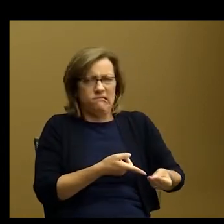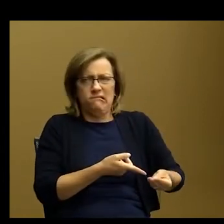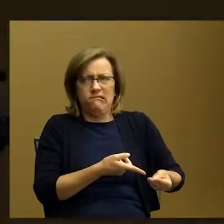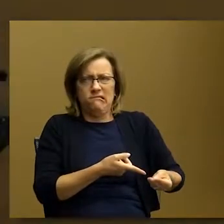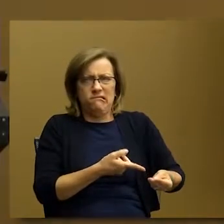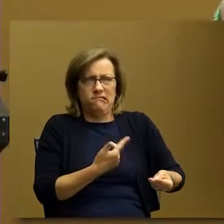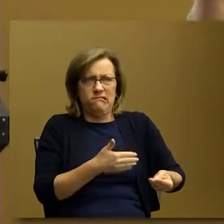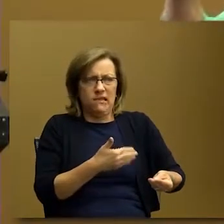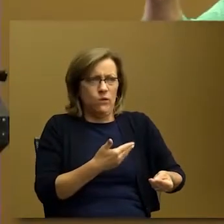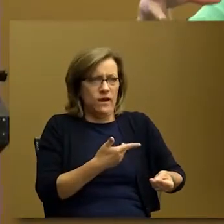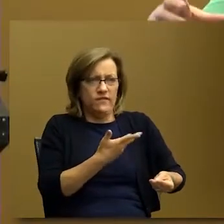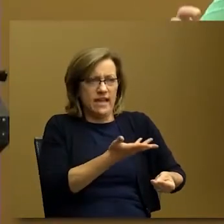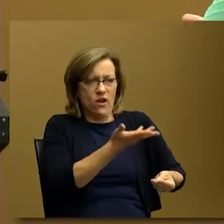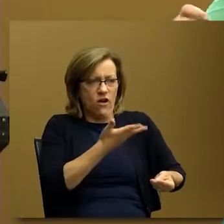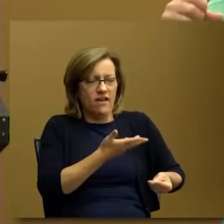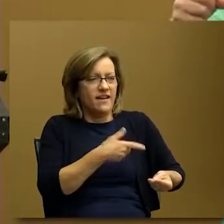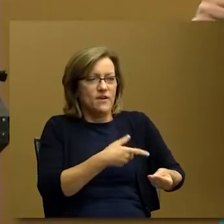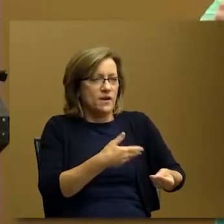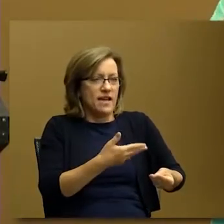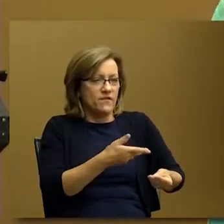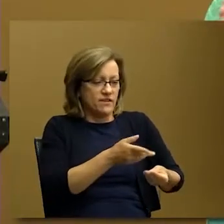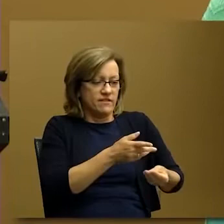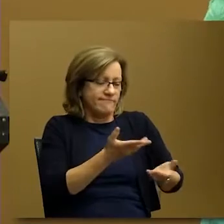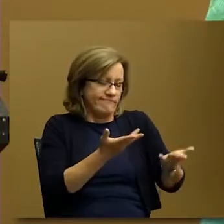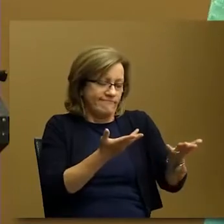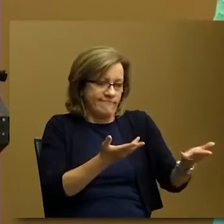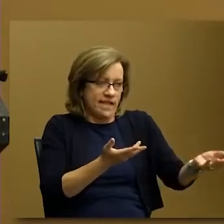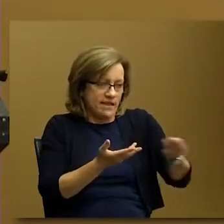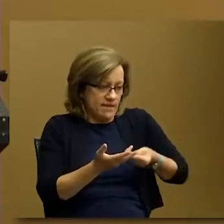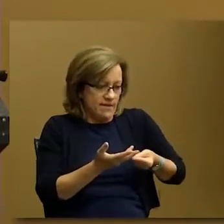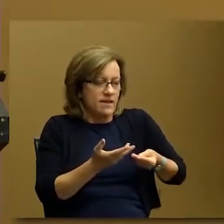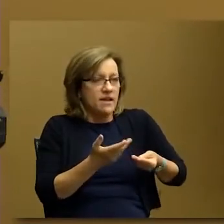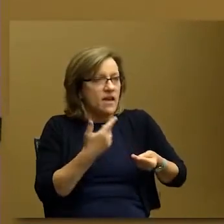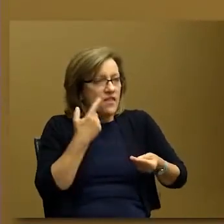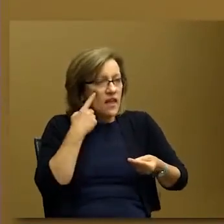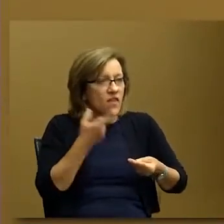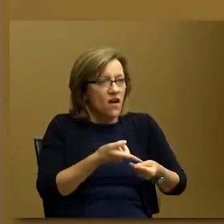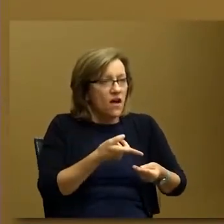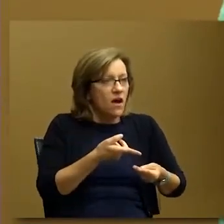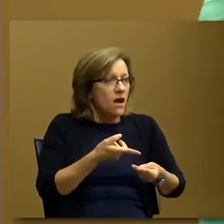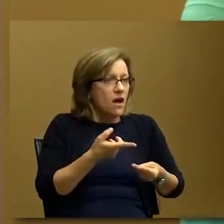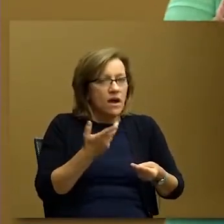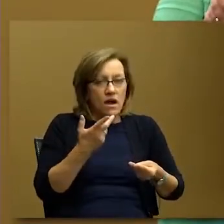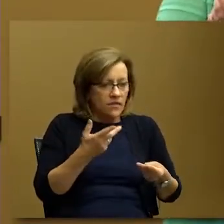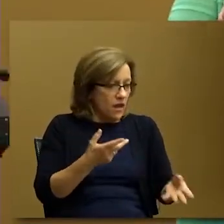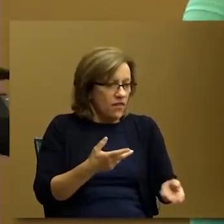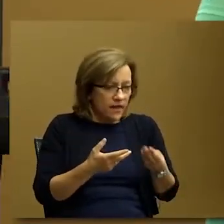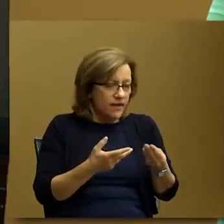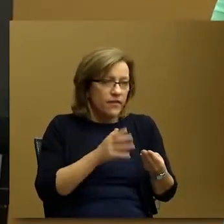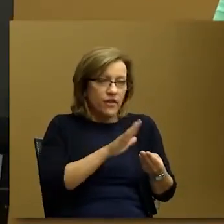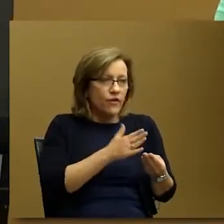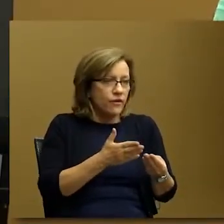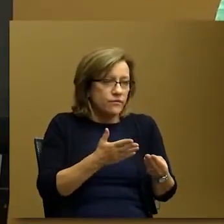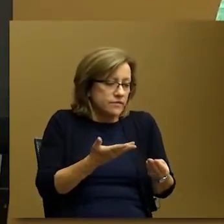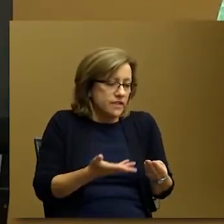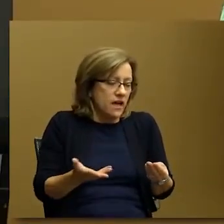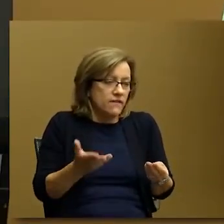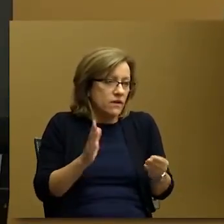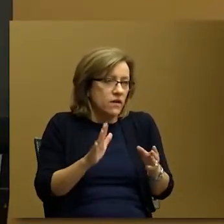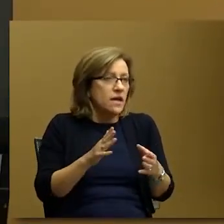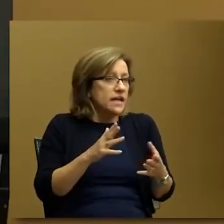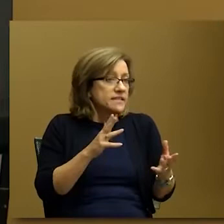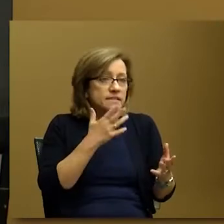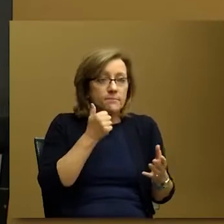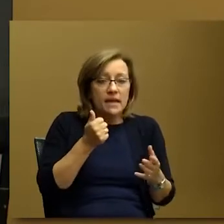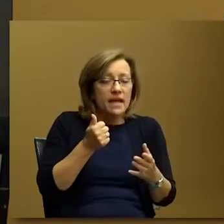whatever they've drooled and whatever, because they find it just lovely and appealing and wonderful. It's the